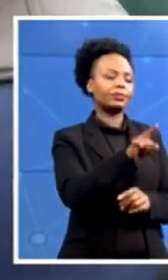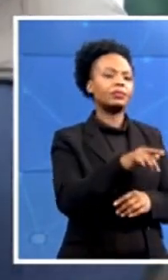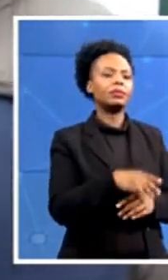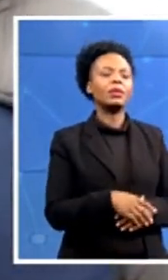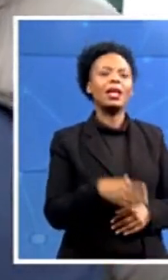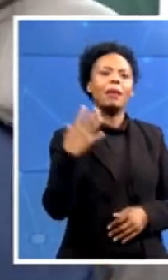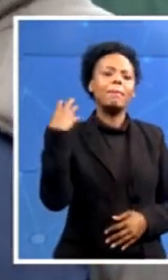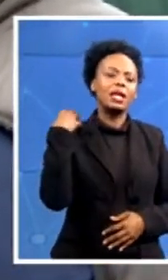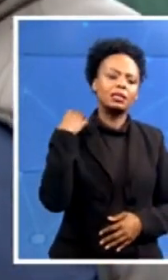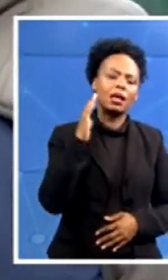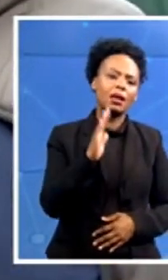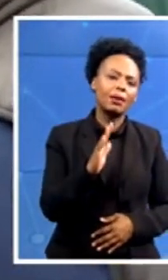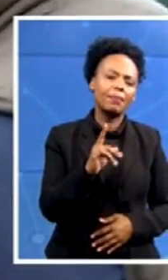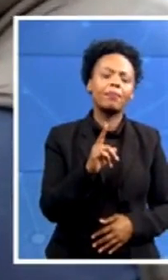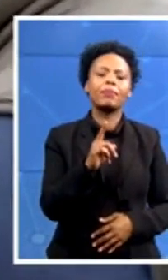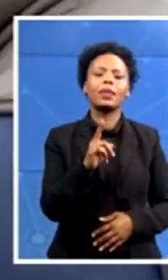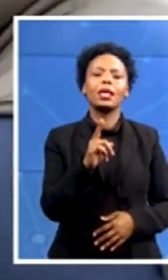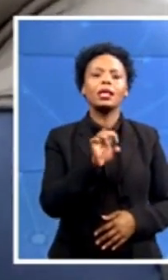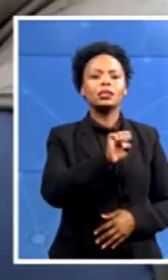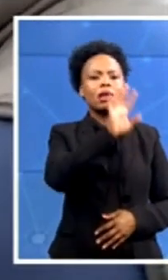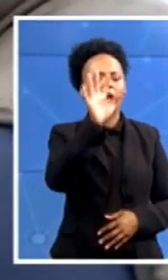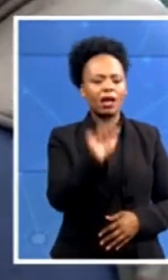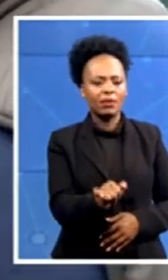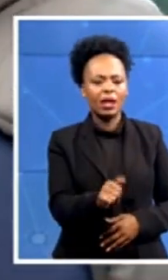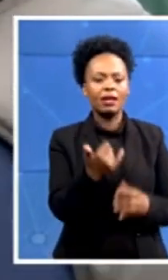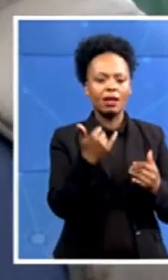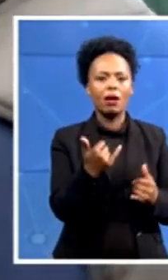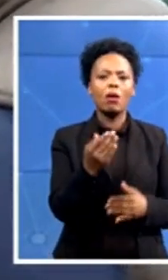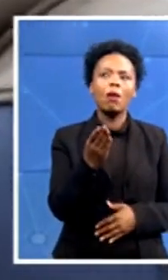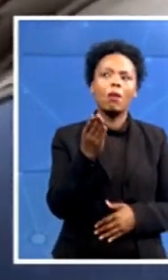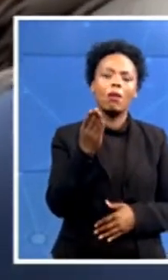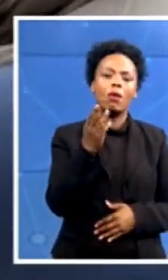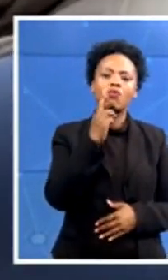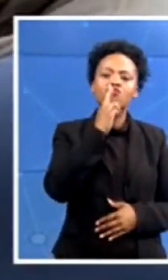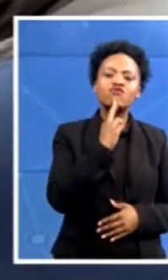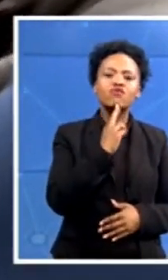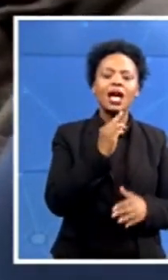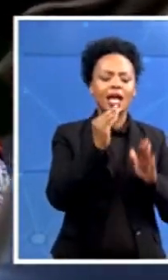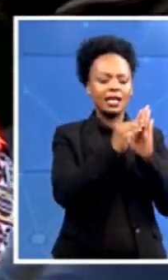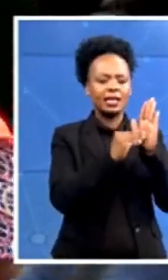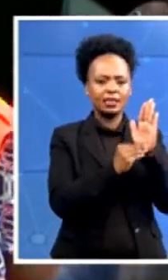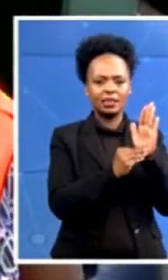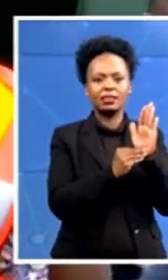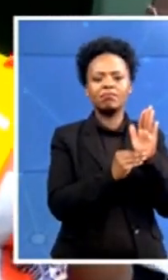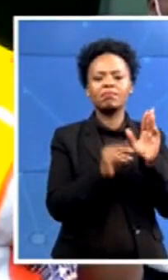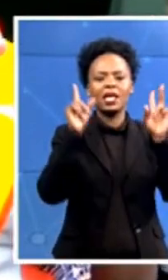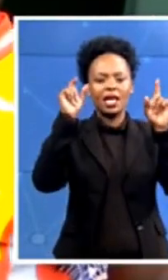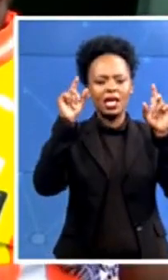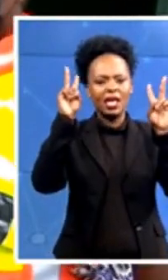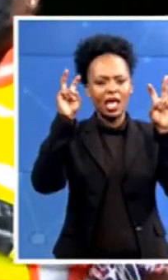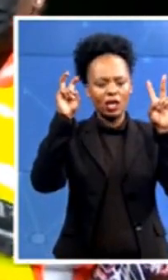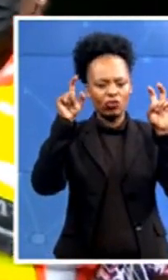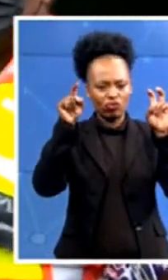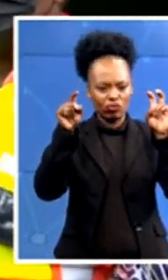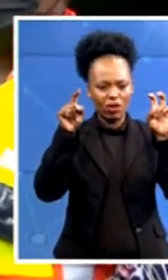South Africa is on the red list when it comes to vaccination. UK. What can you tell us about that? No, the red list in relation to